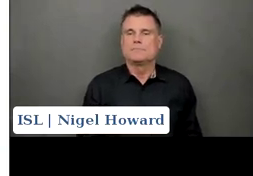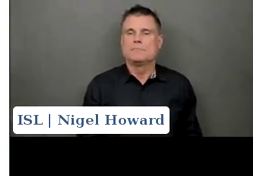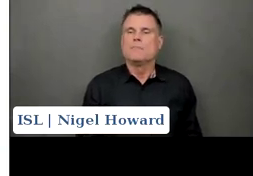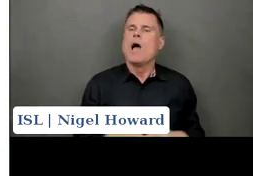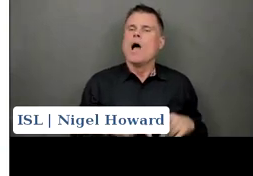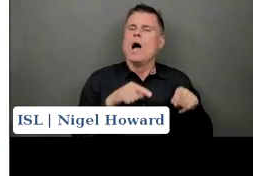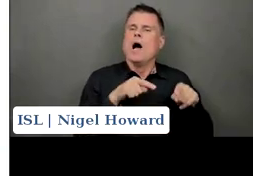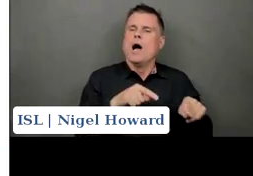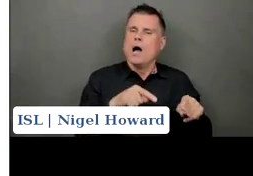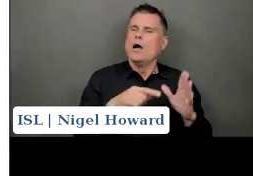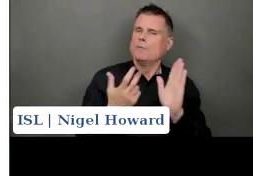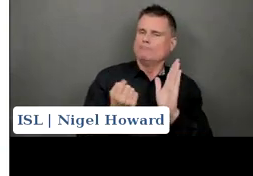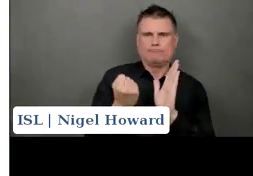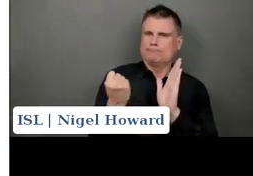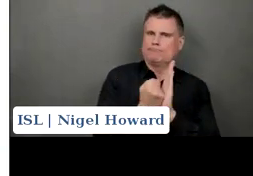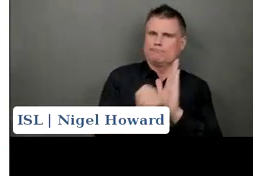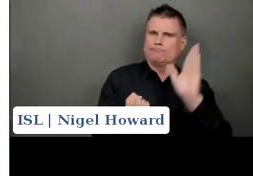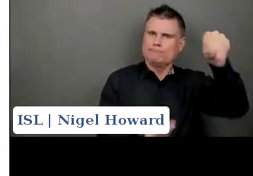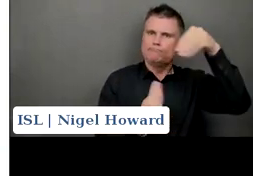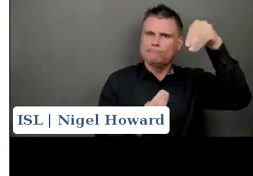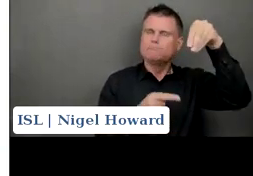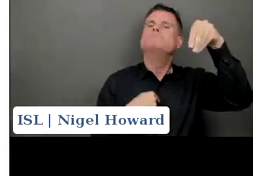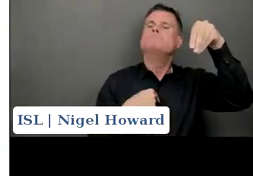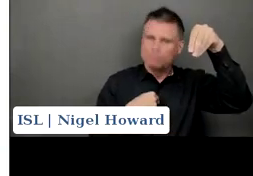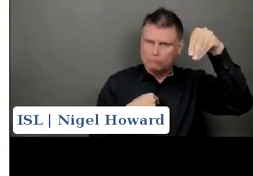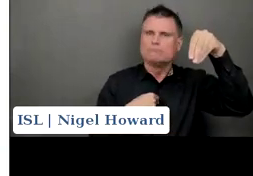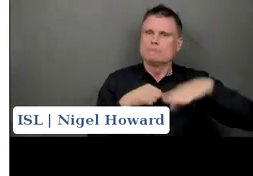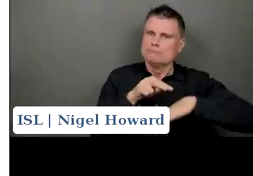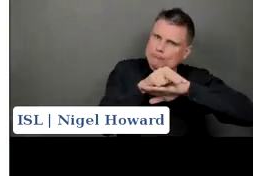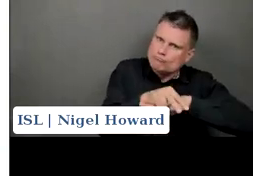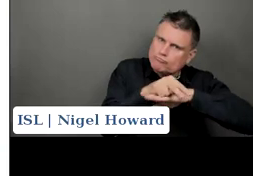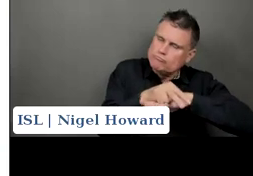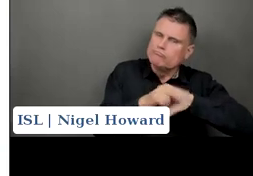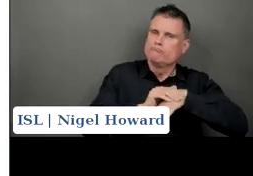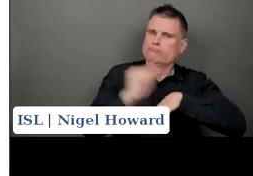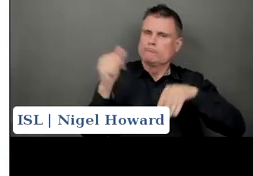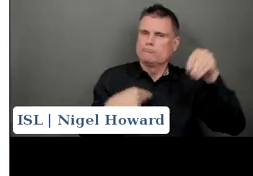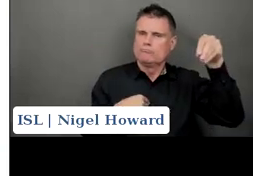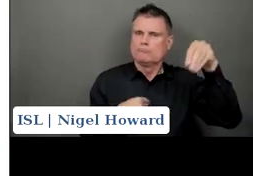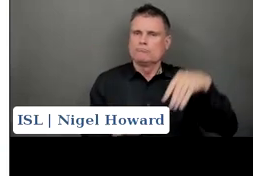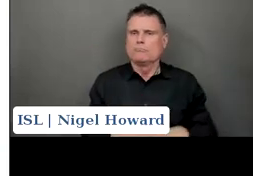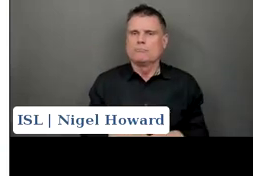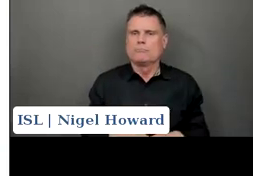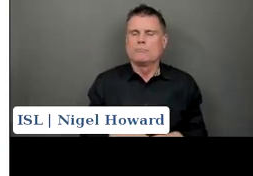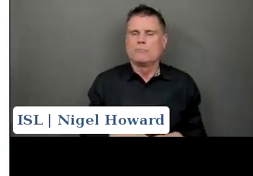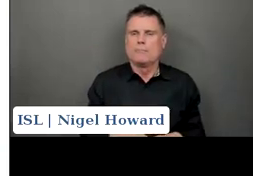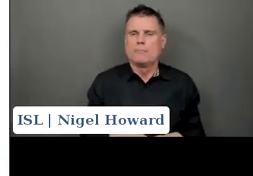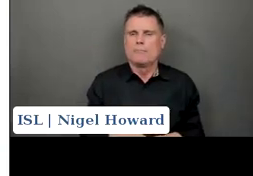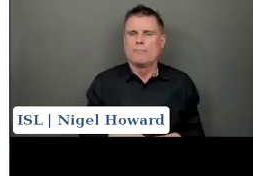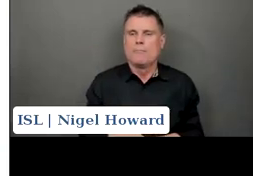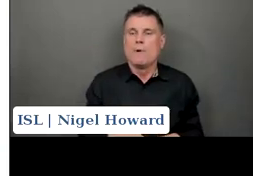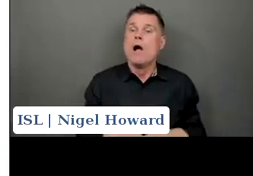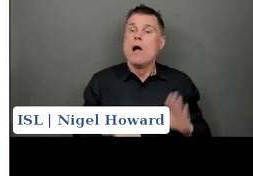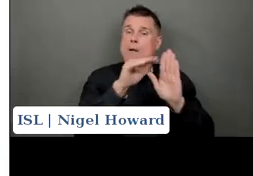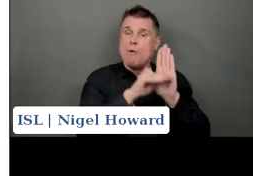And it has also driven a significant scale up by actually, and the discourse has probably shifted over the 20